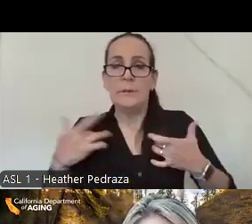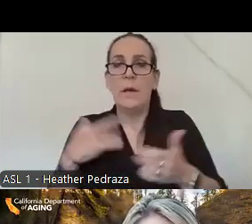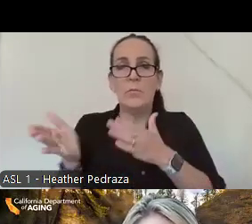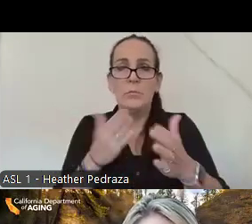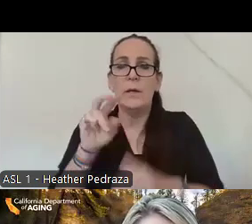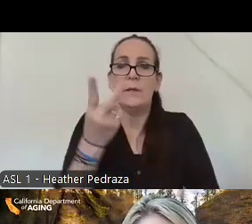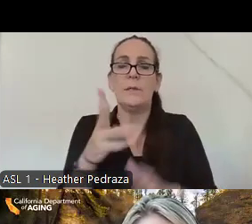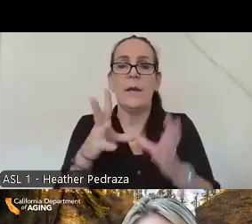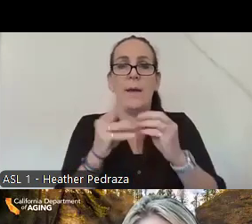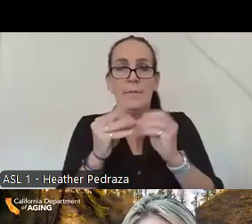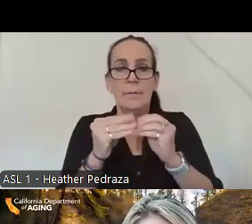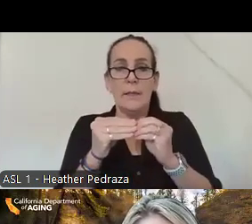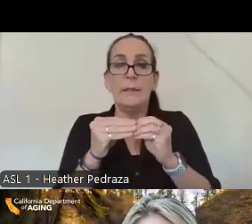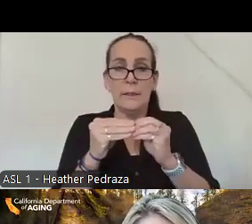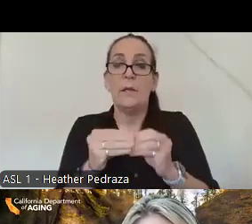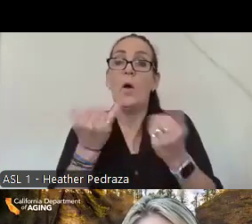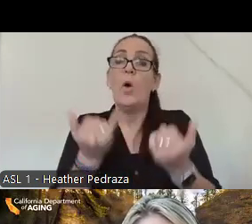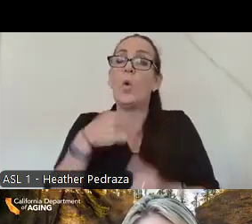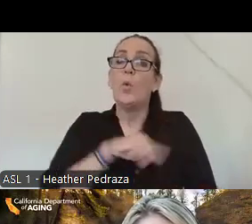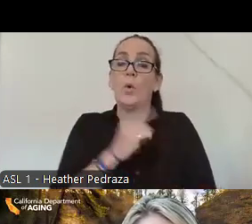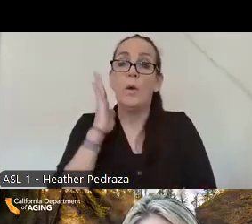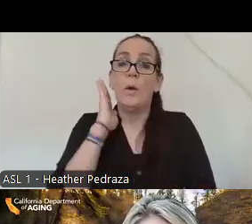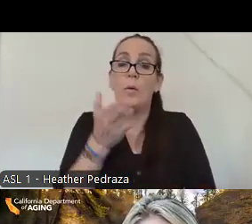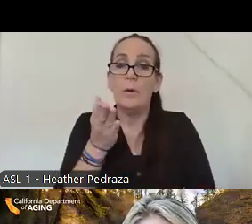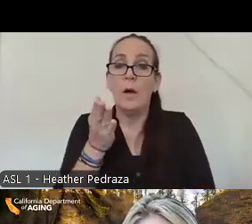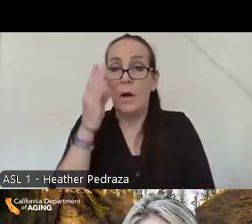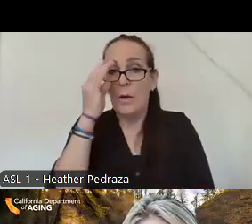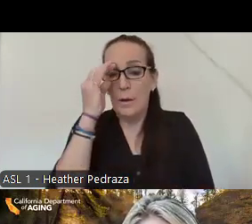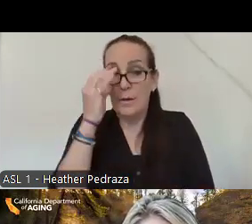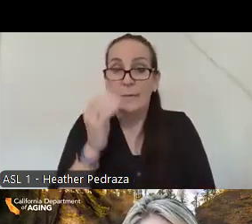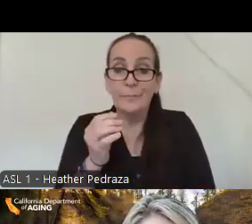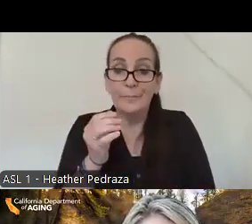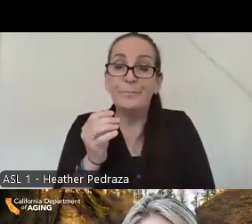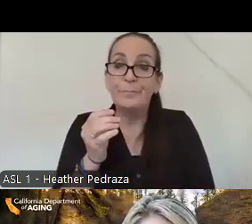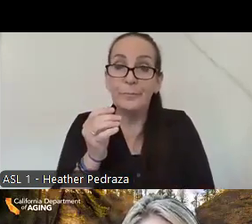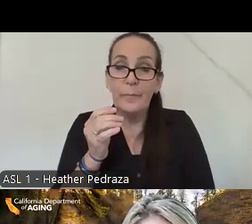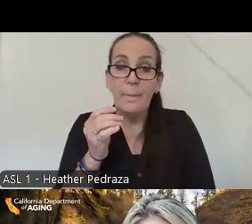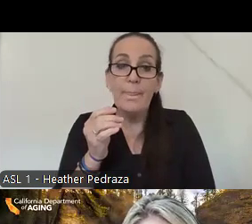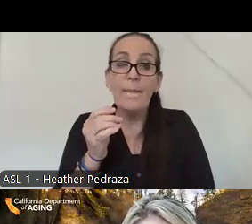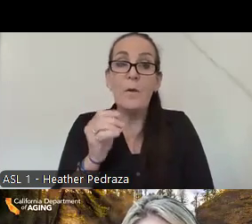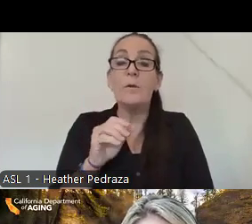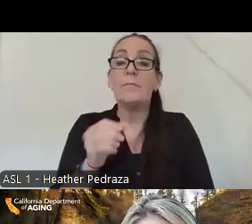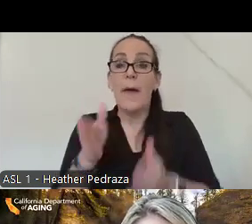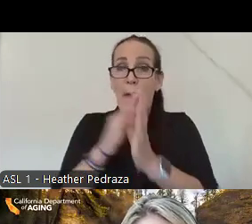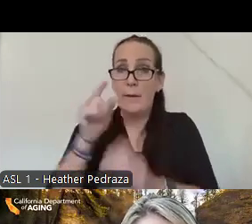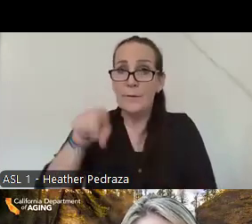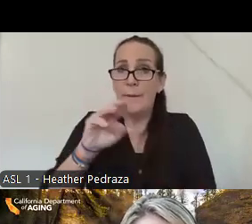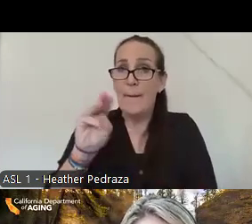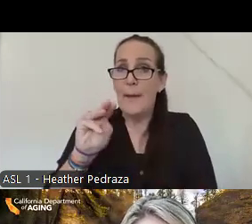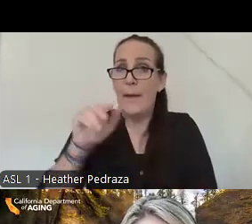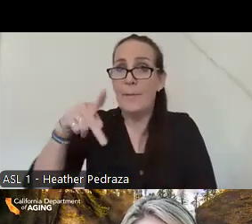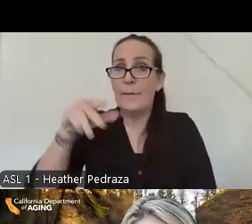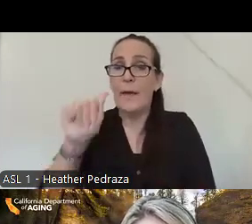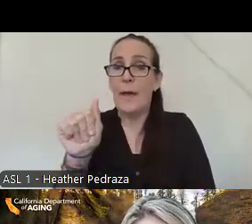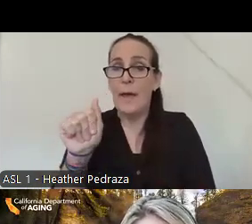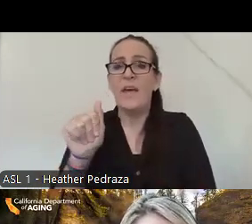And we will be engaging the leads from each of our 6 MPA advisory committees to get